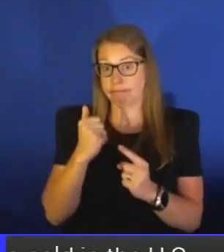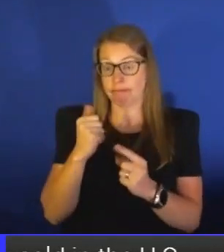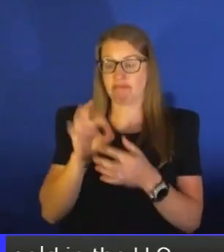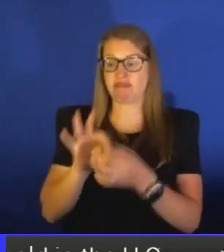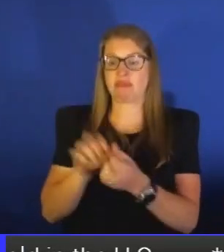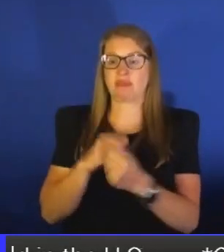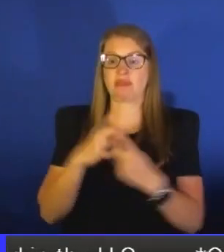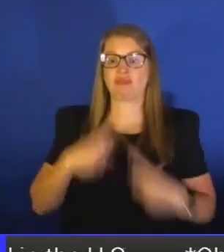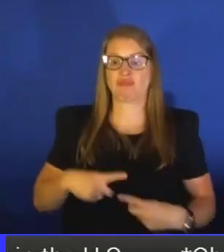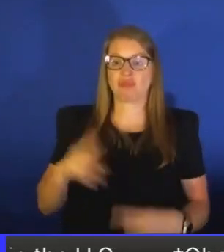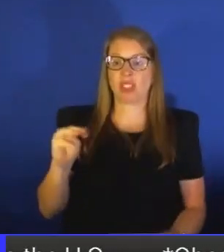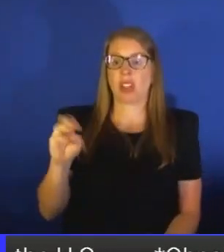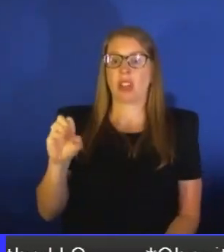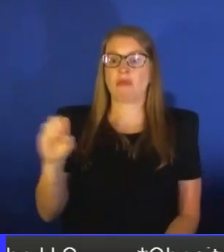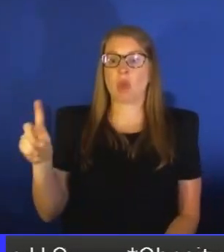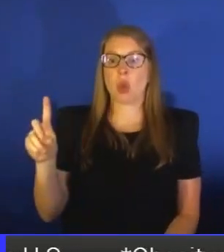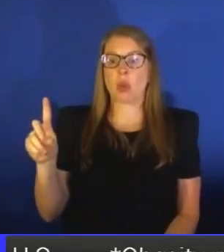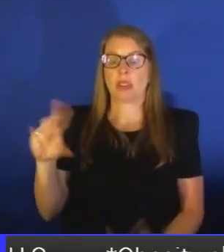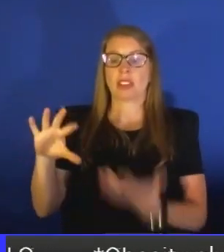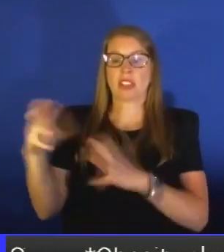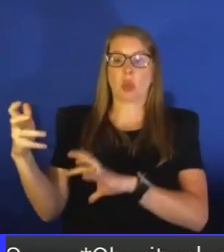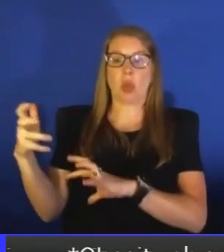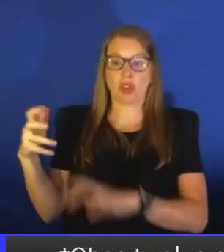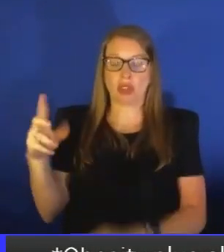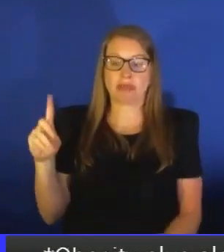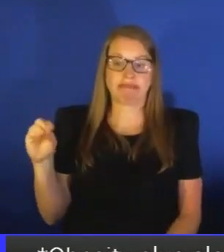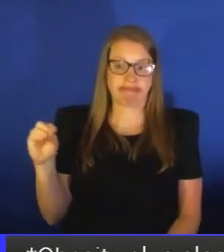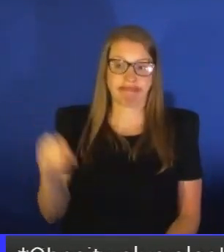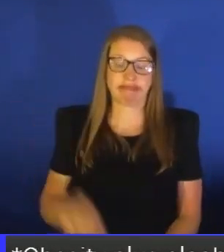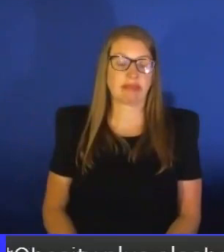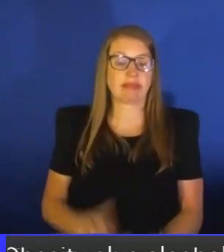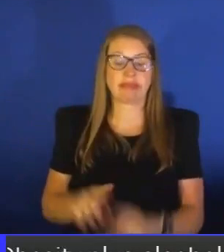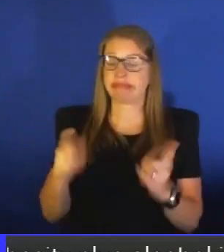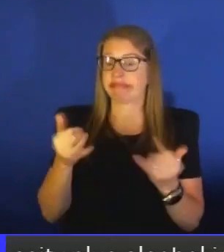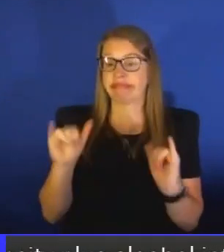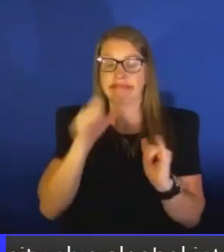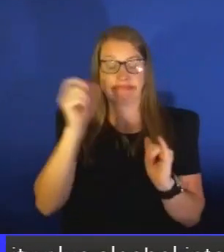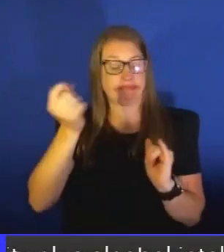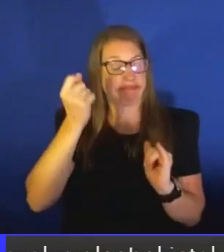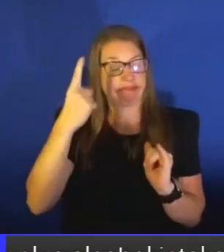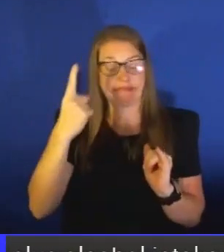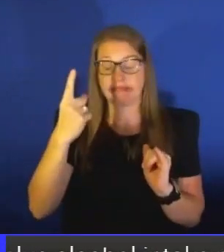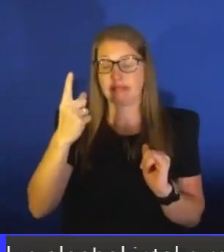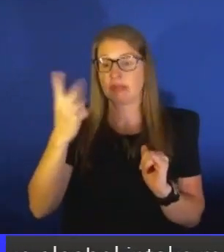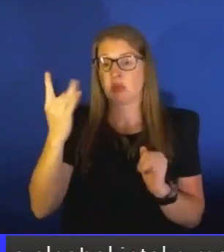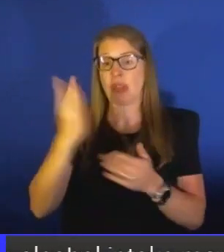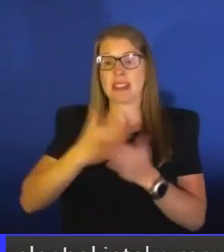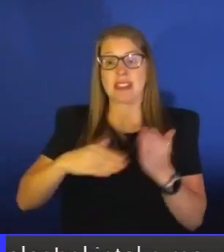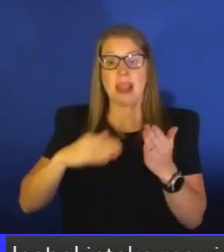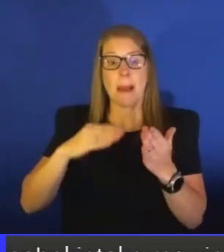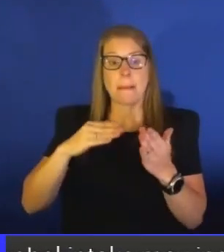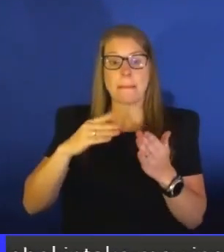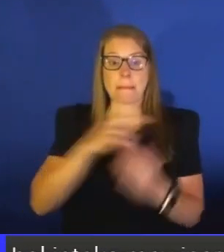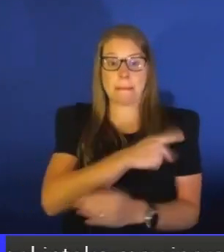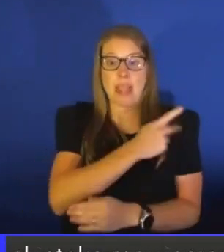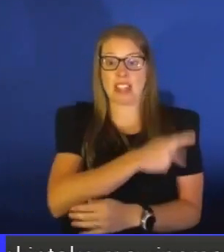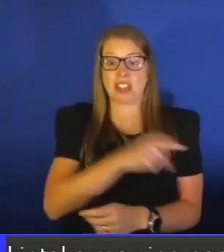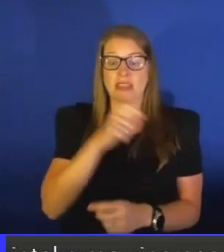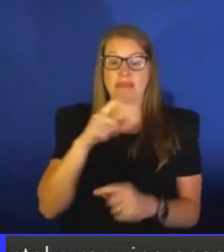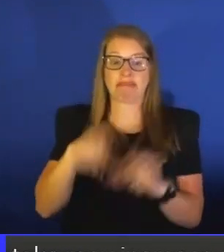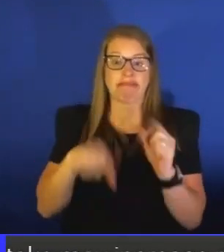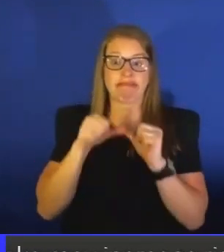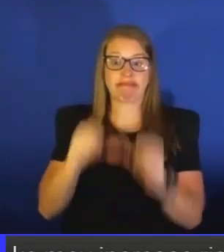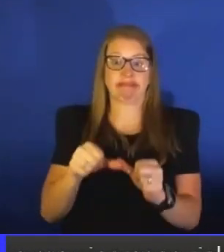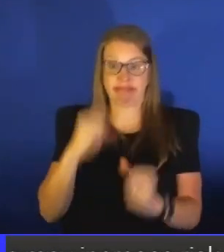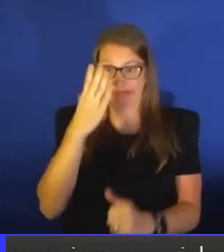mood disorders. But once again, we just don't understand why some patients wake up and they have difficulty maintaining that sleep versus others go lay